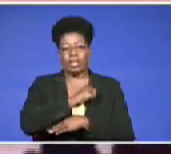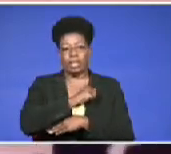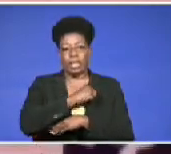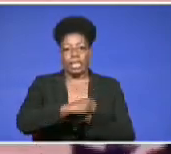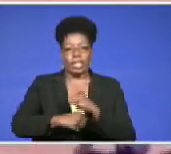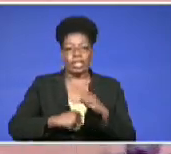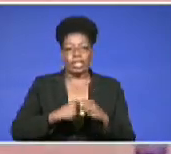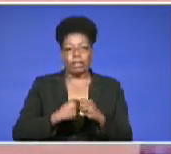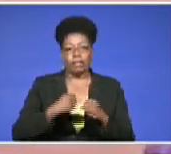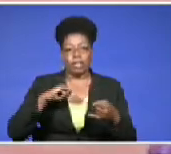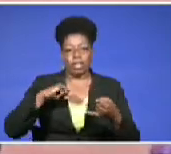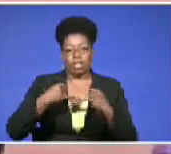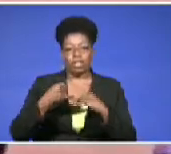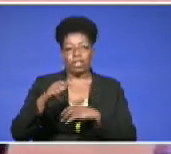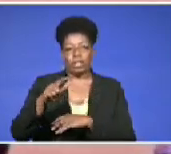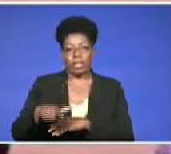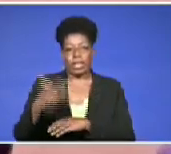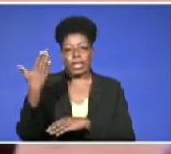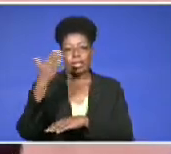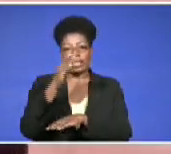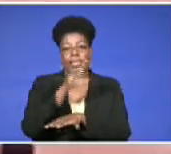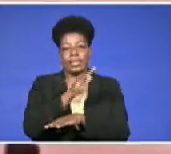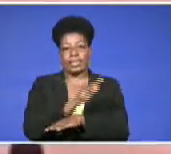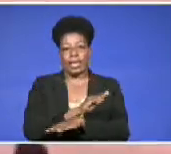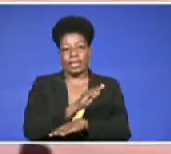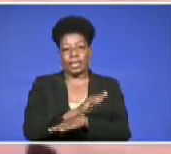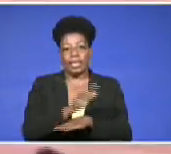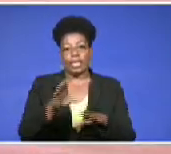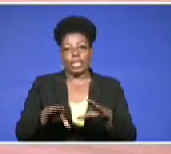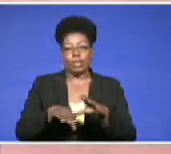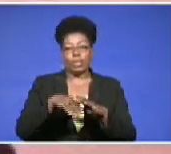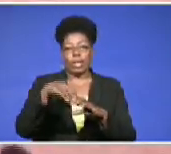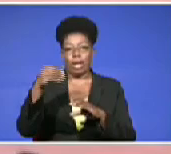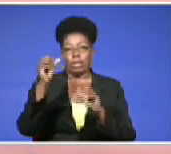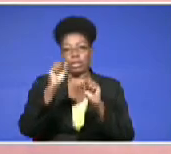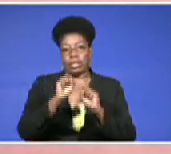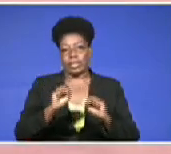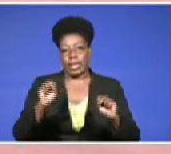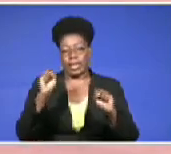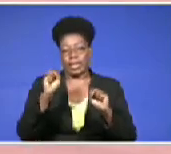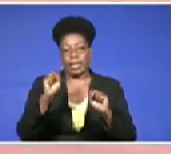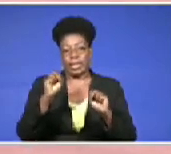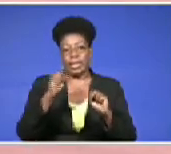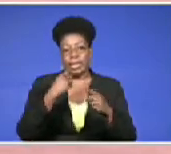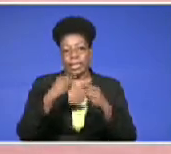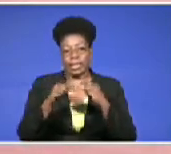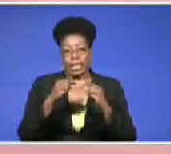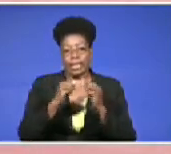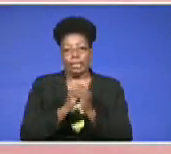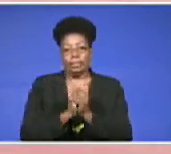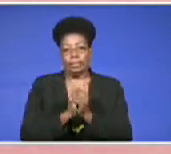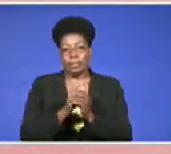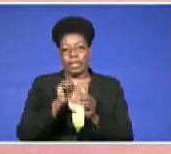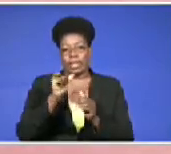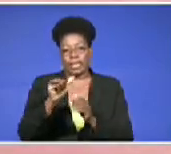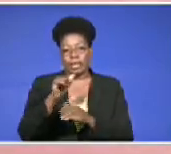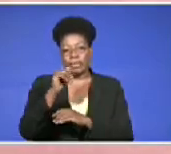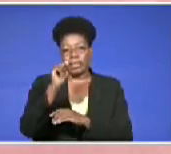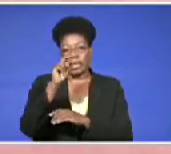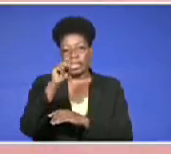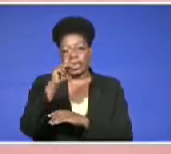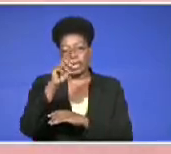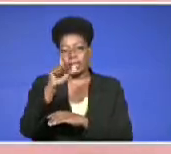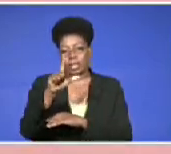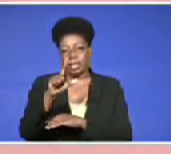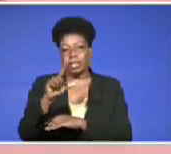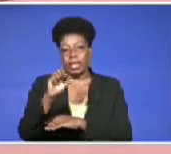apparent leg injury last night. He was ruled out for the remainder of Saturday's game against the Grizzlies. He left with an ankle sprain. Now,